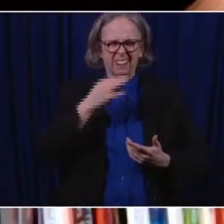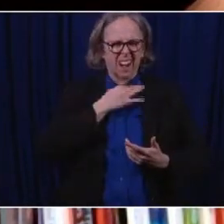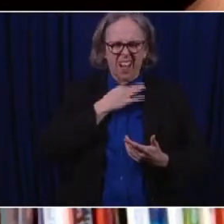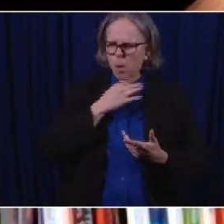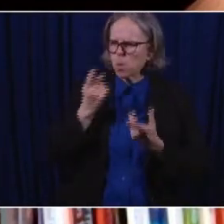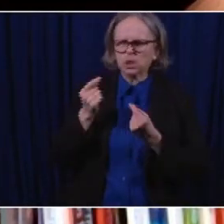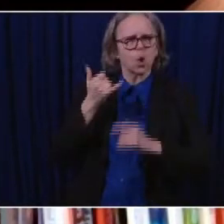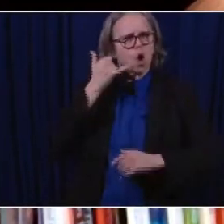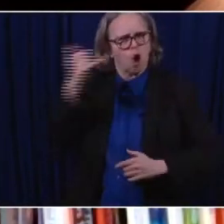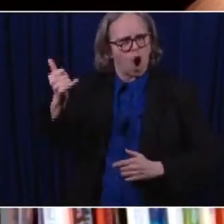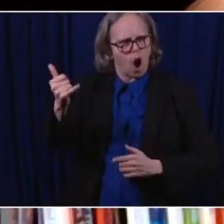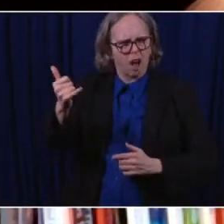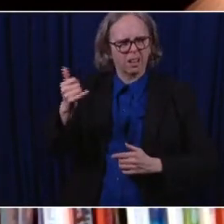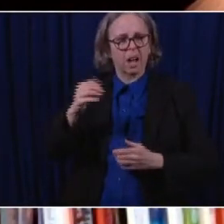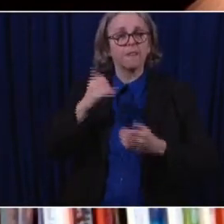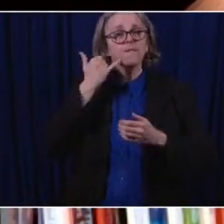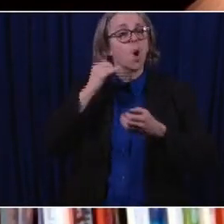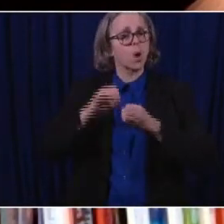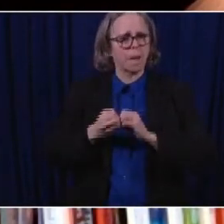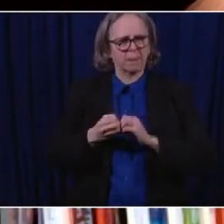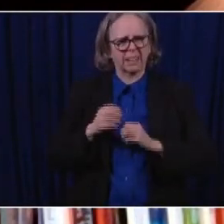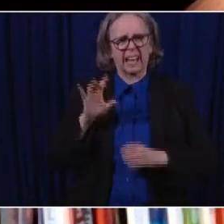The toll-free number is